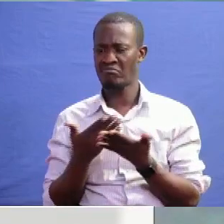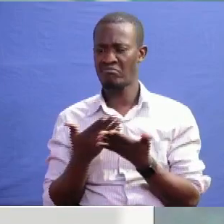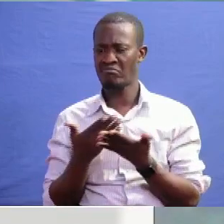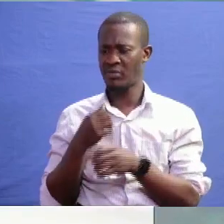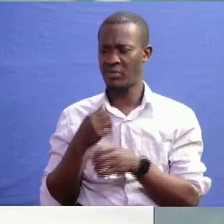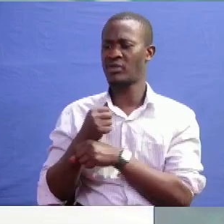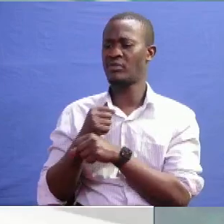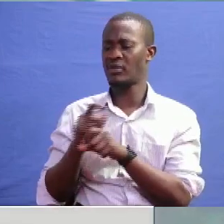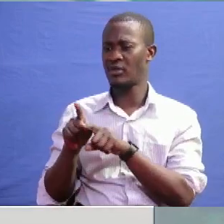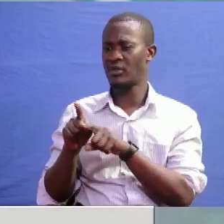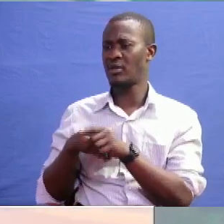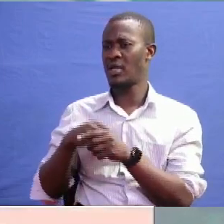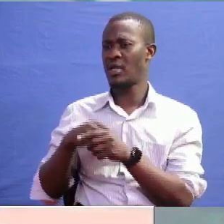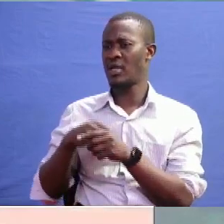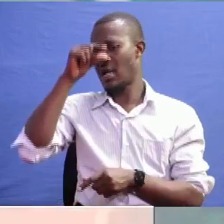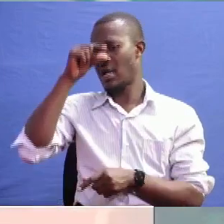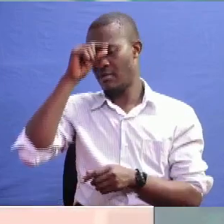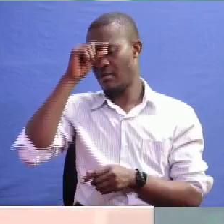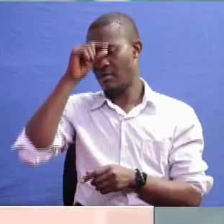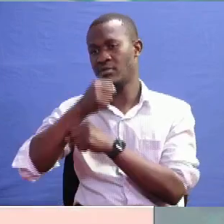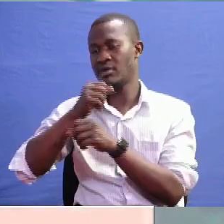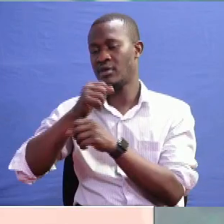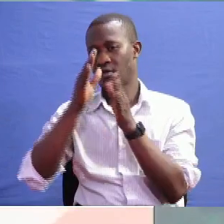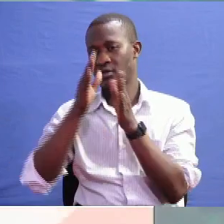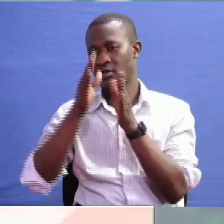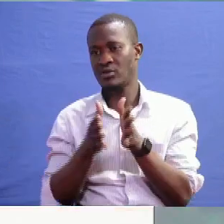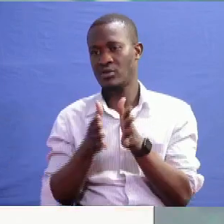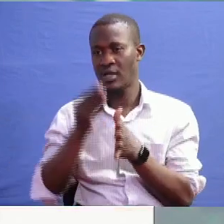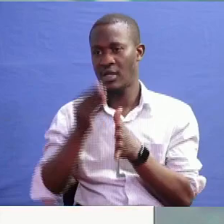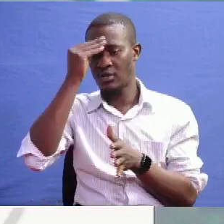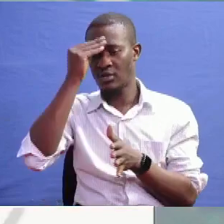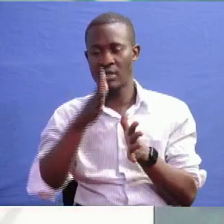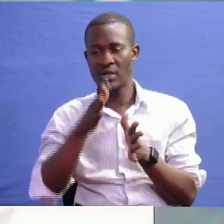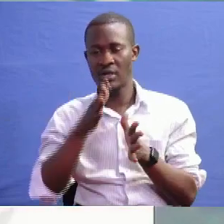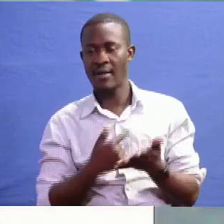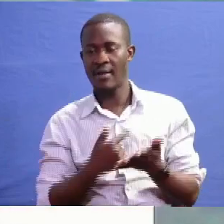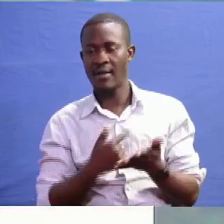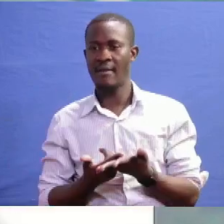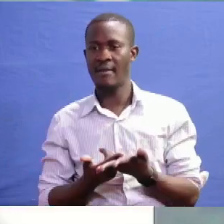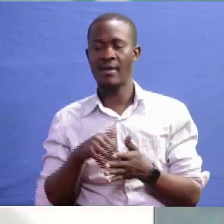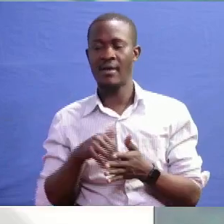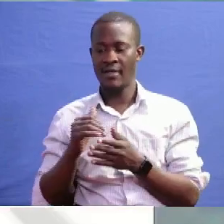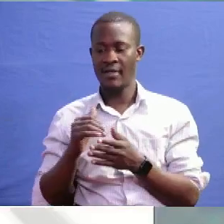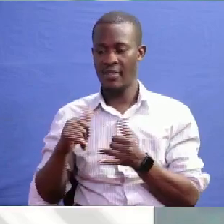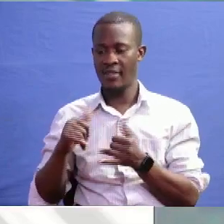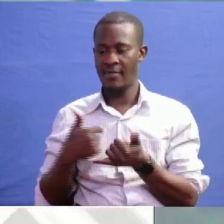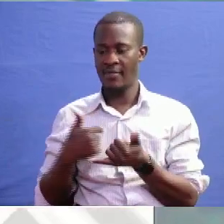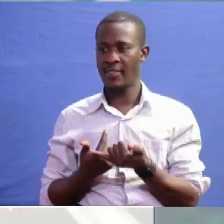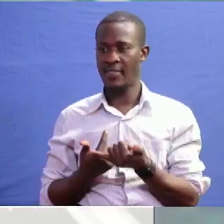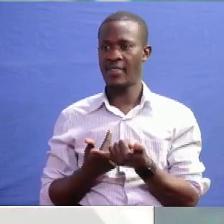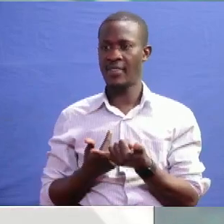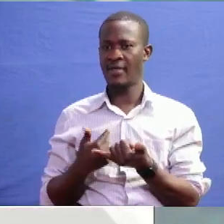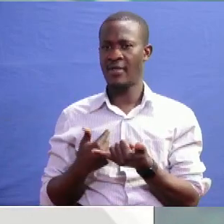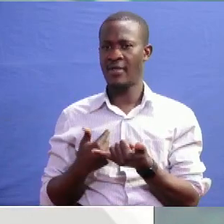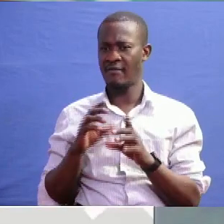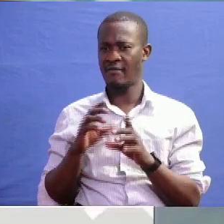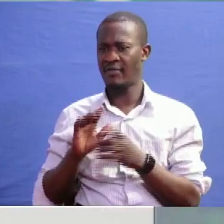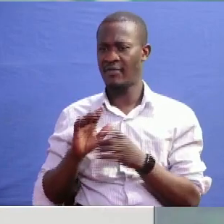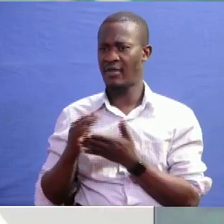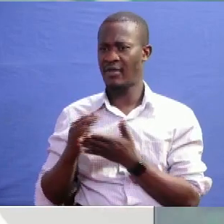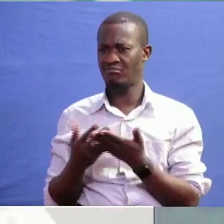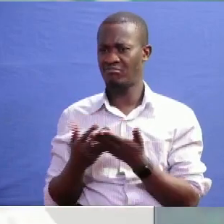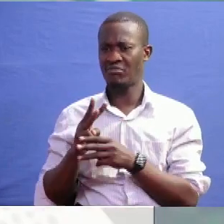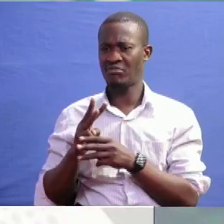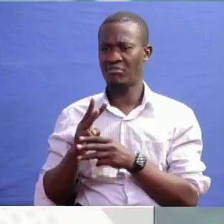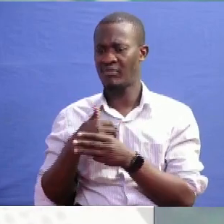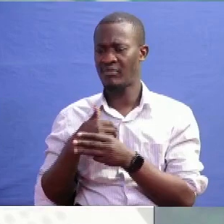like government sponsored students. All right. Yeah. And even those ones that are privately sponsored in the old funding model, they had done their calculation. They knew get 60